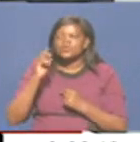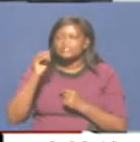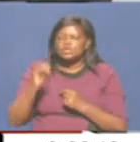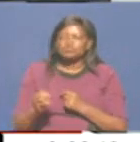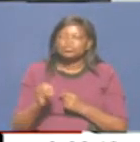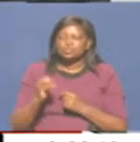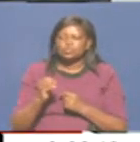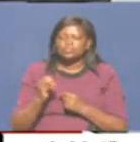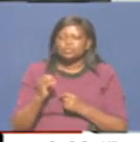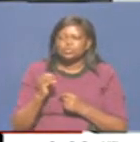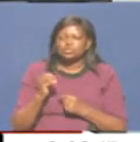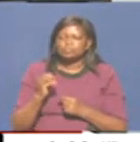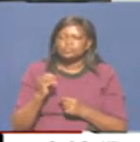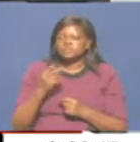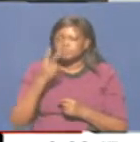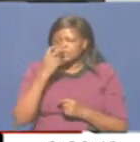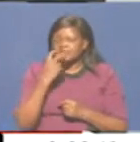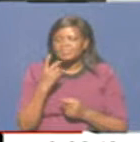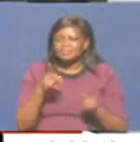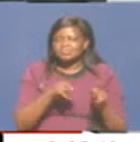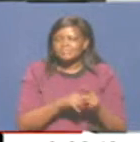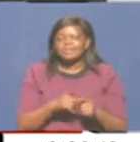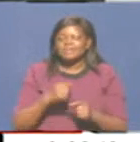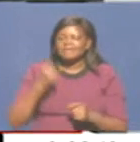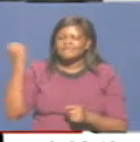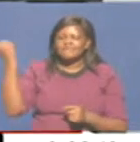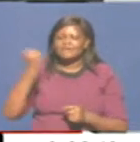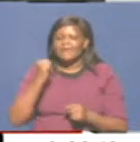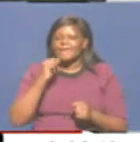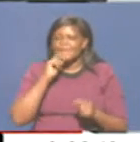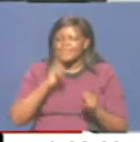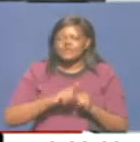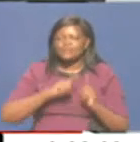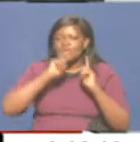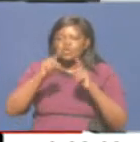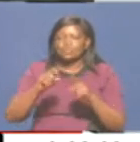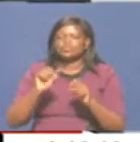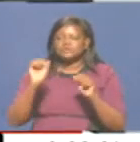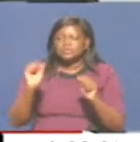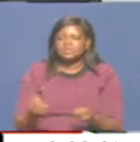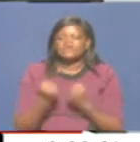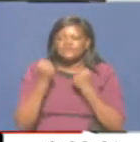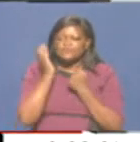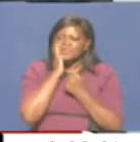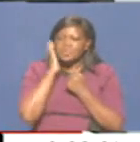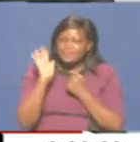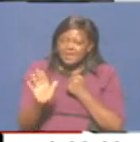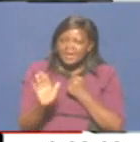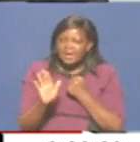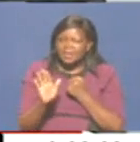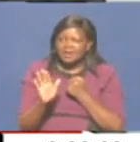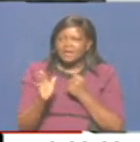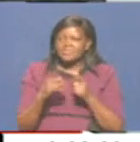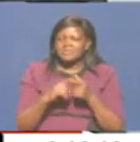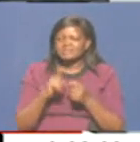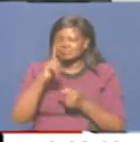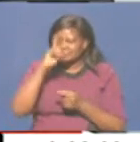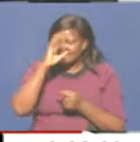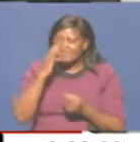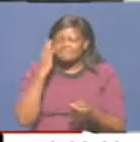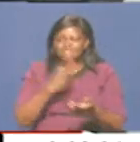Ombati, the suspect also stabbed his brother, who had gone to the rescue of the deceased, leaving him with serious